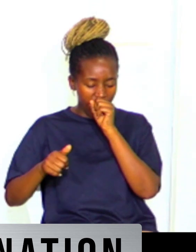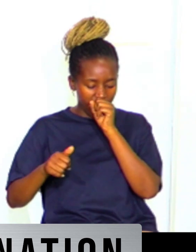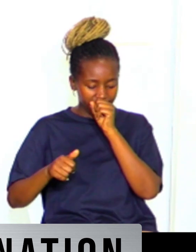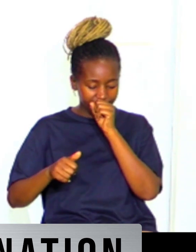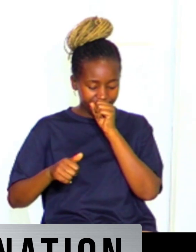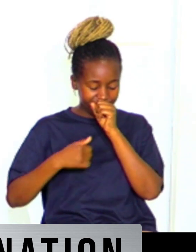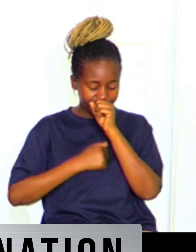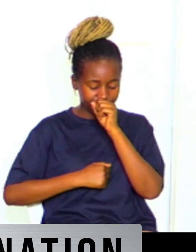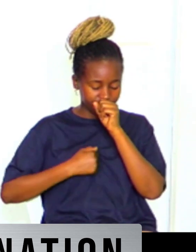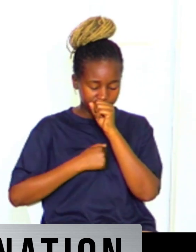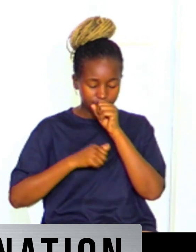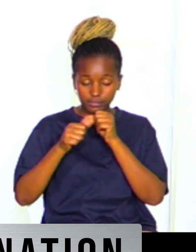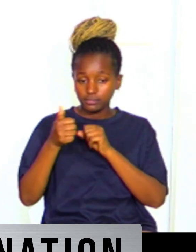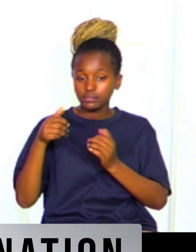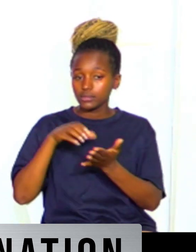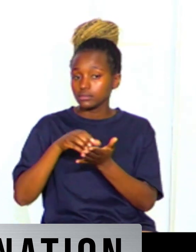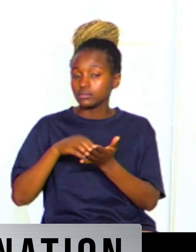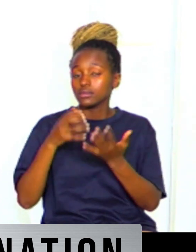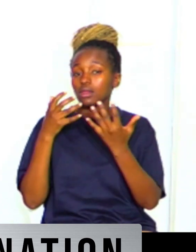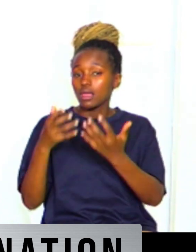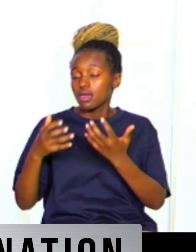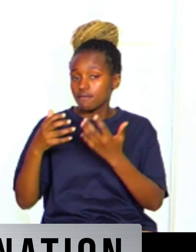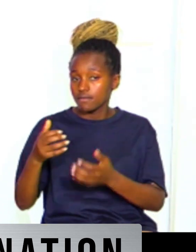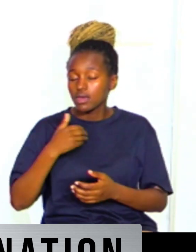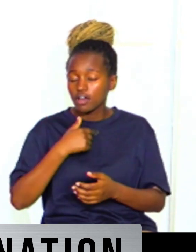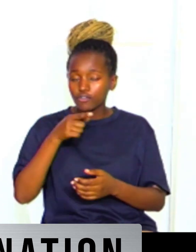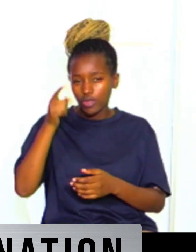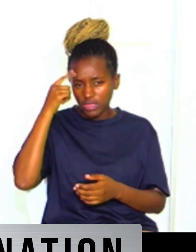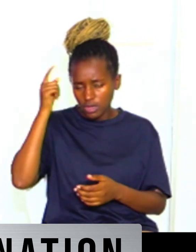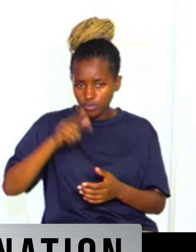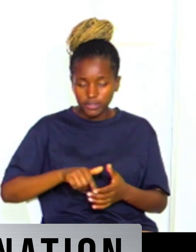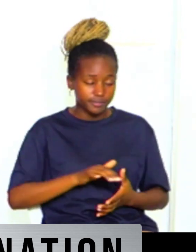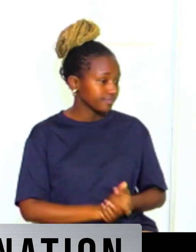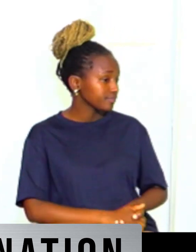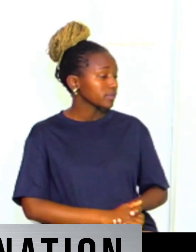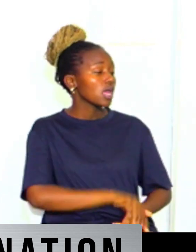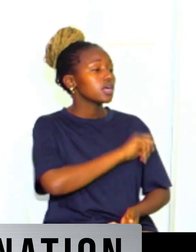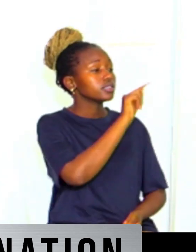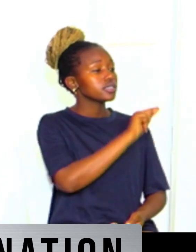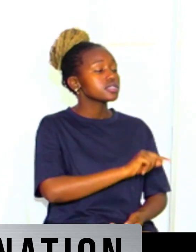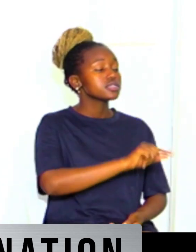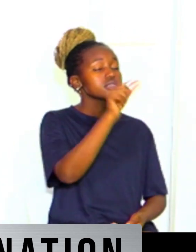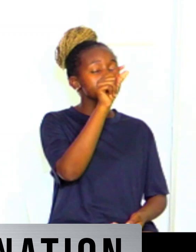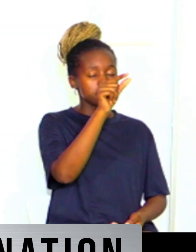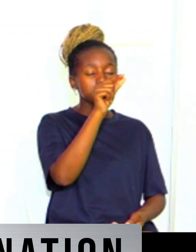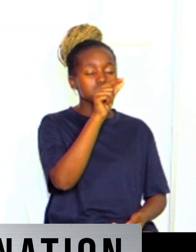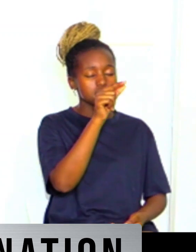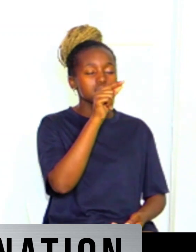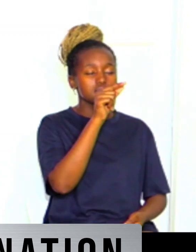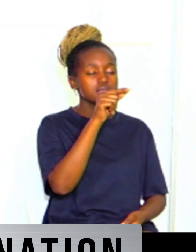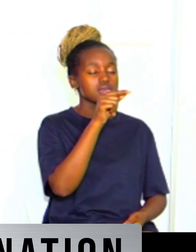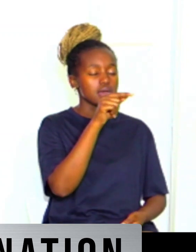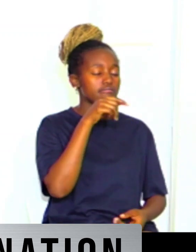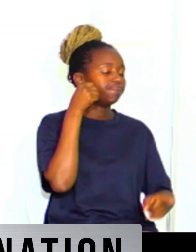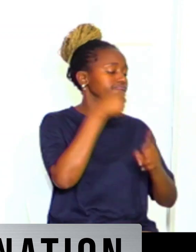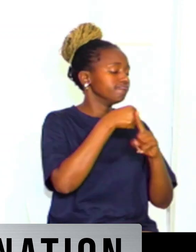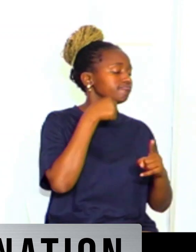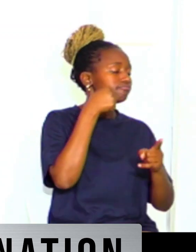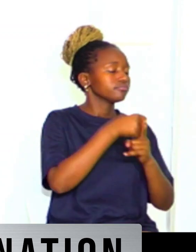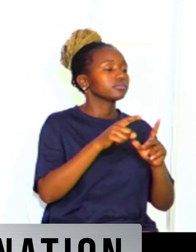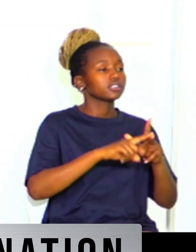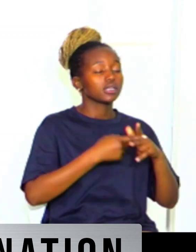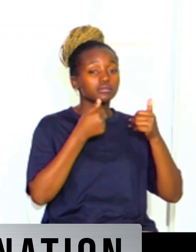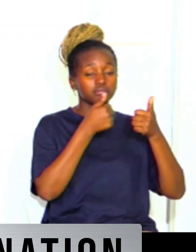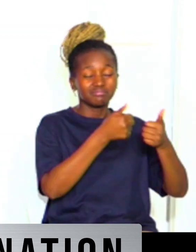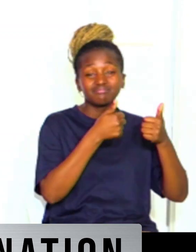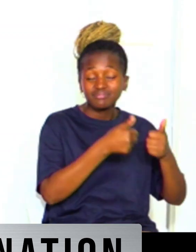really? Okay, John, what I can say about the Gen Z, the movement started so well, even the president didn't see it coming. You